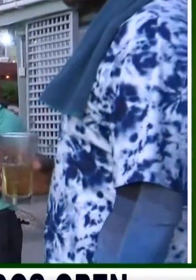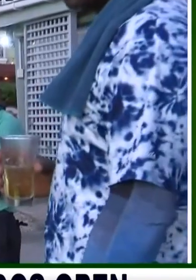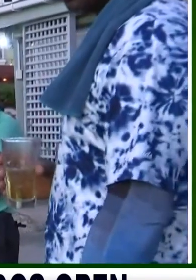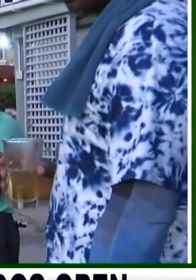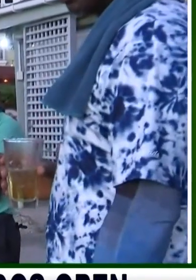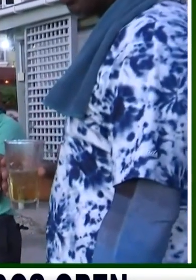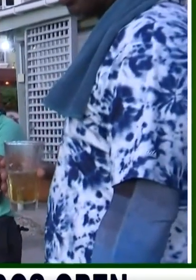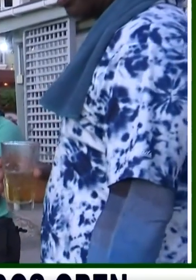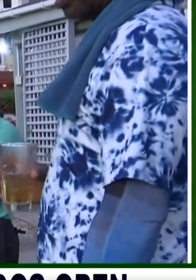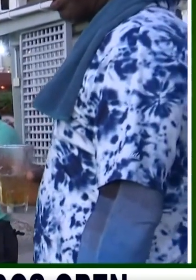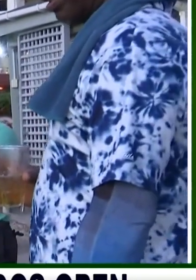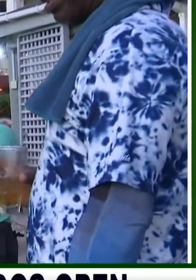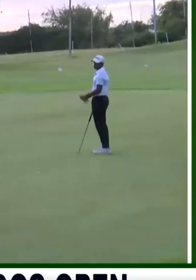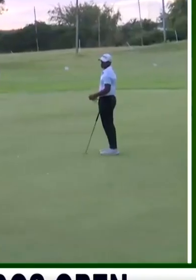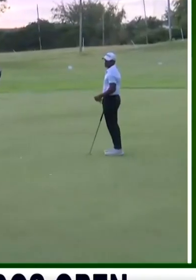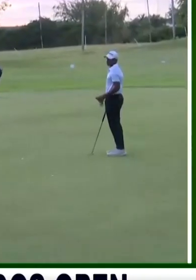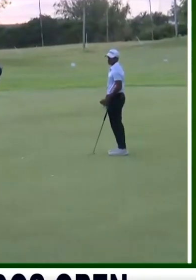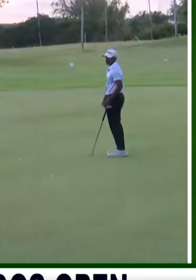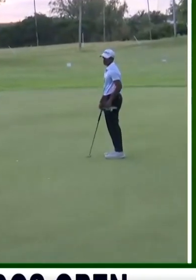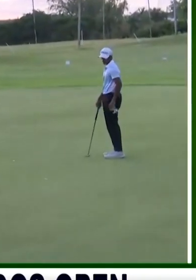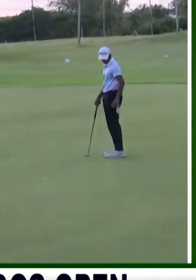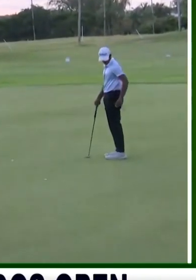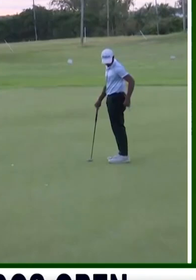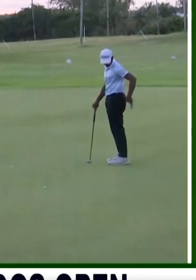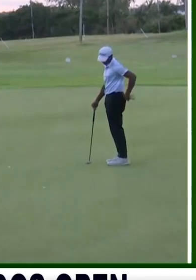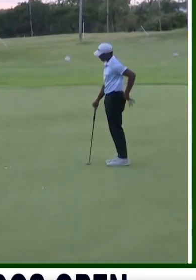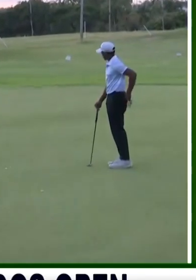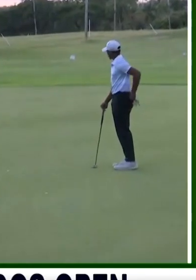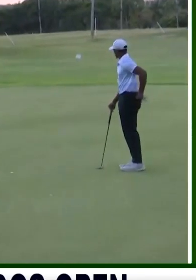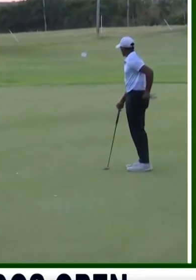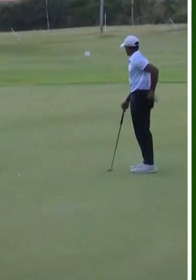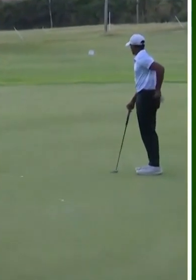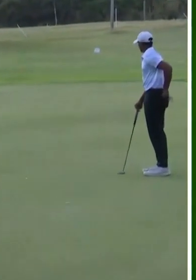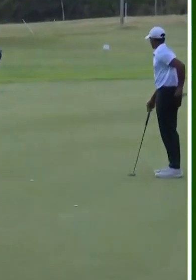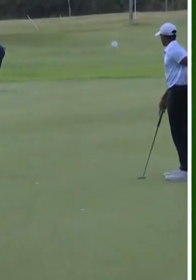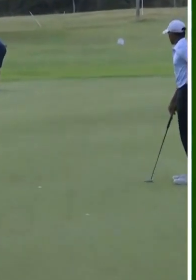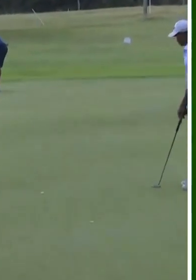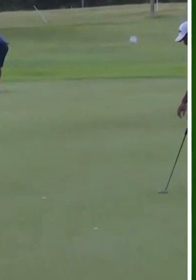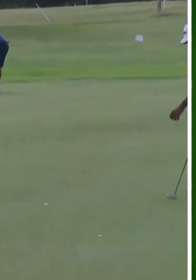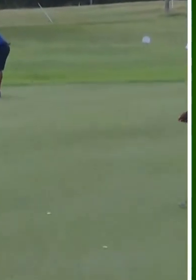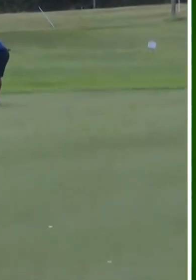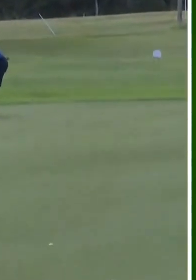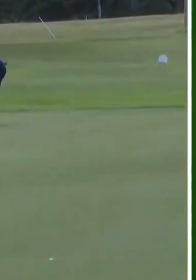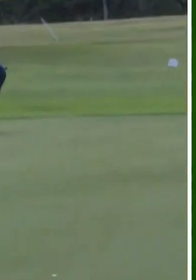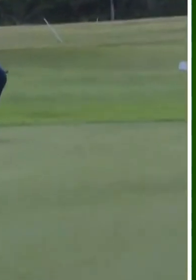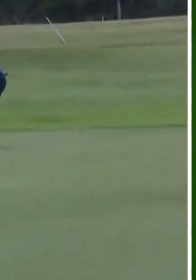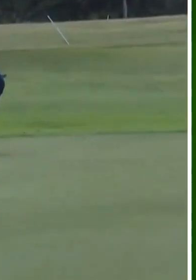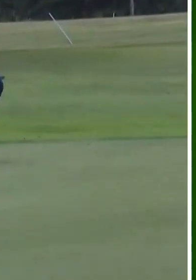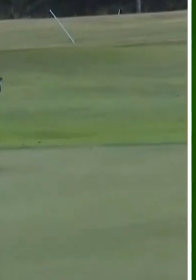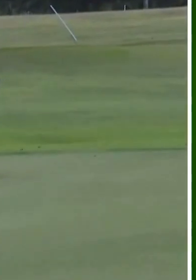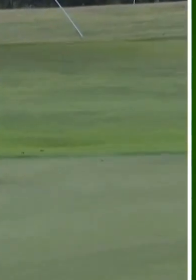seniors. Even cricket legend Brian Lara finished among the top 3 in the men's first flight.